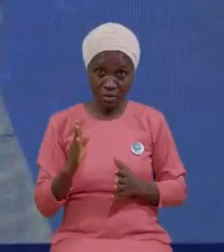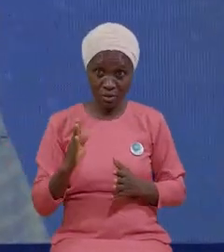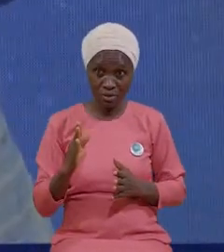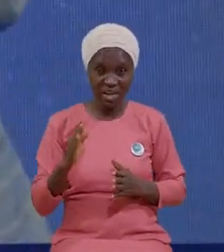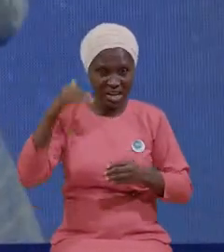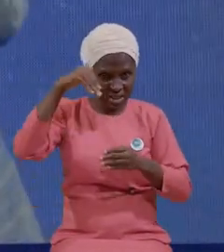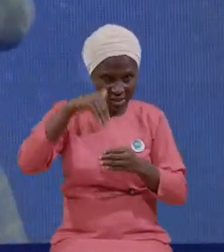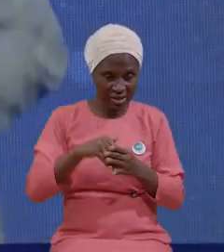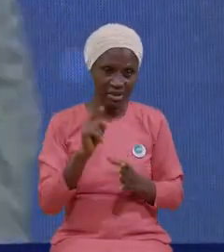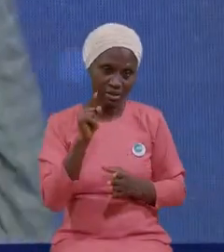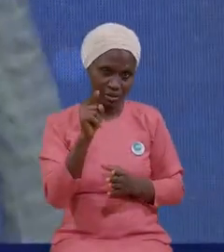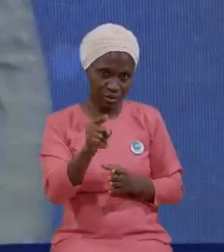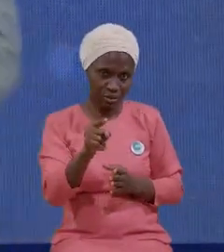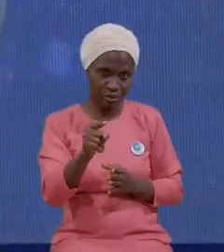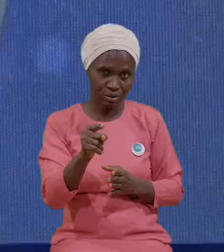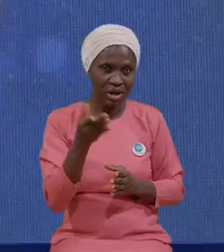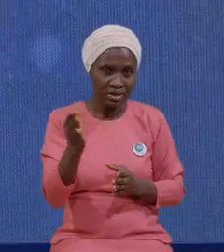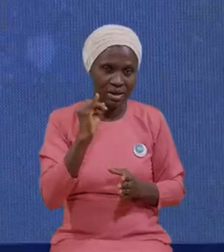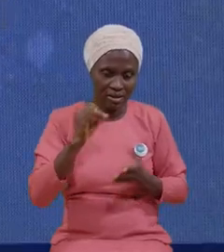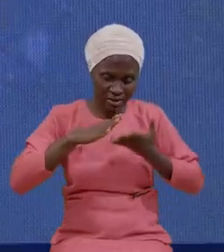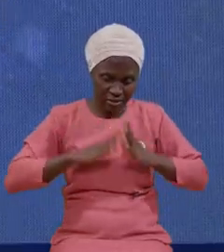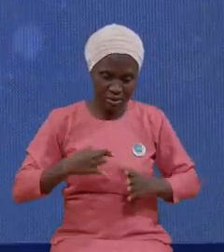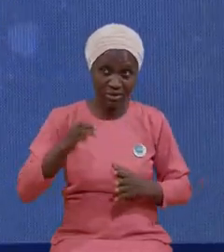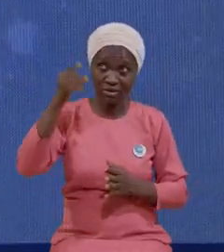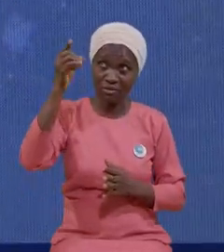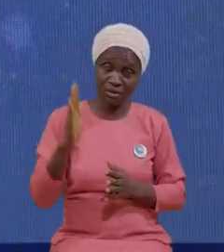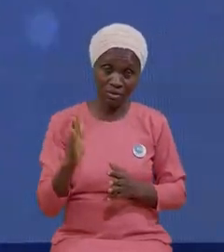Inside you, there is the peace of God.